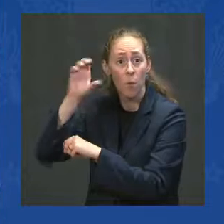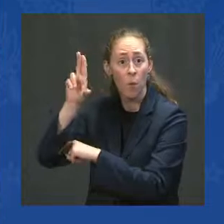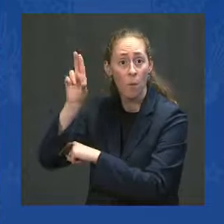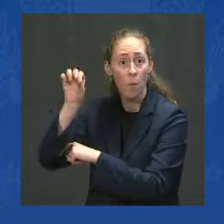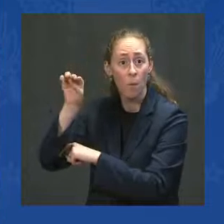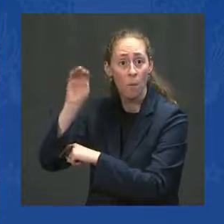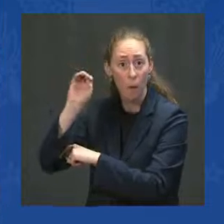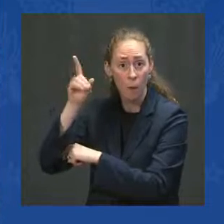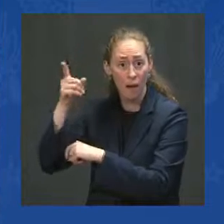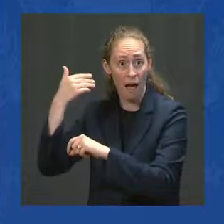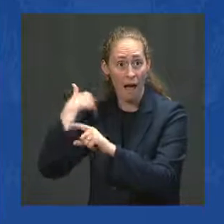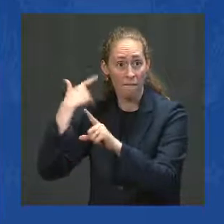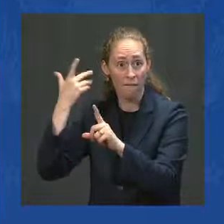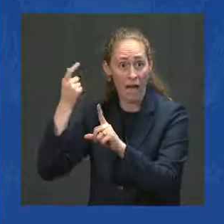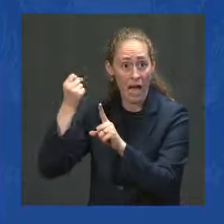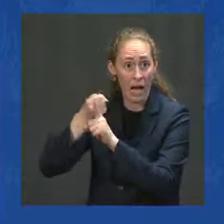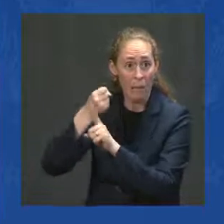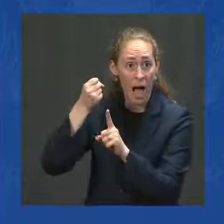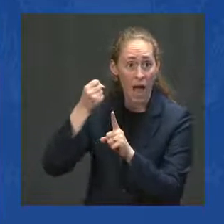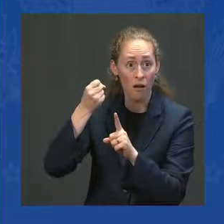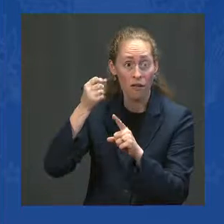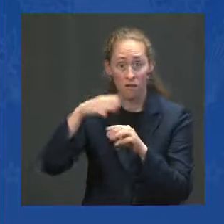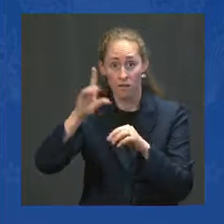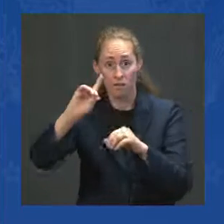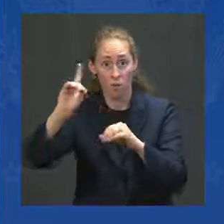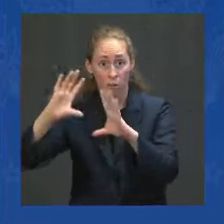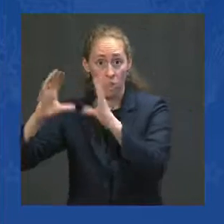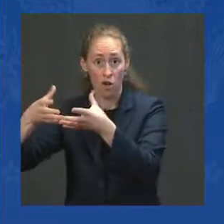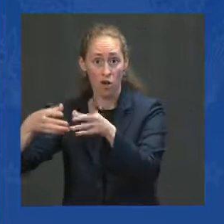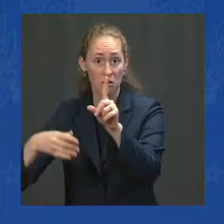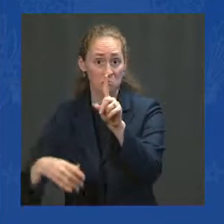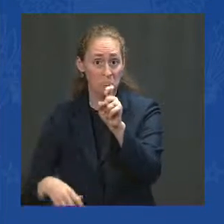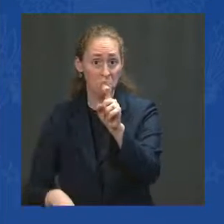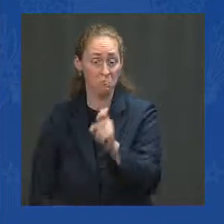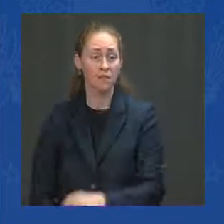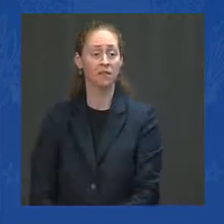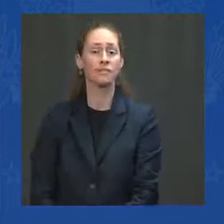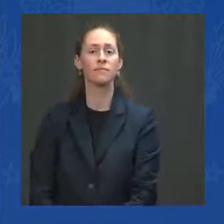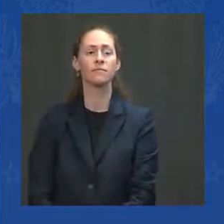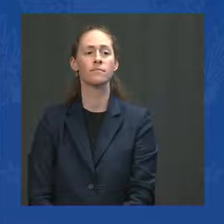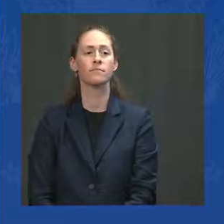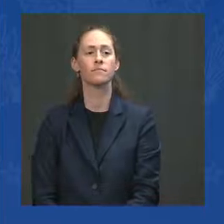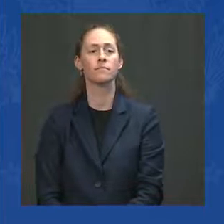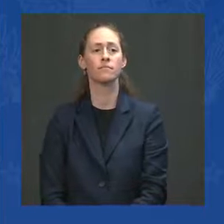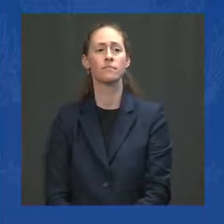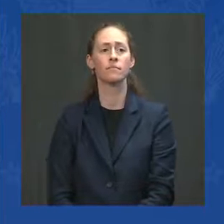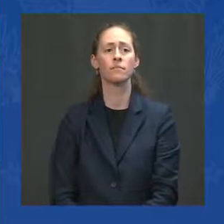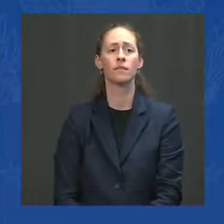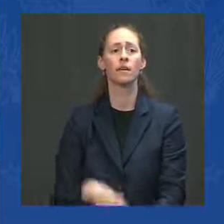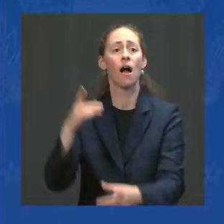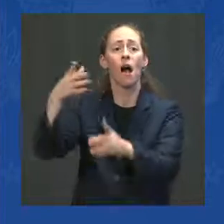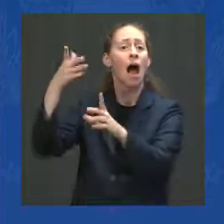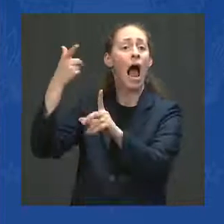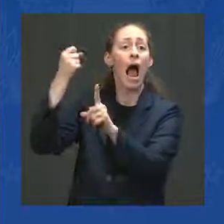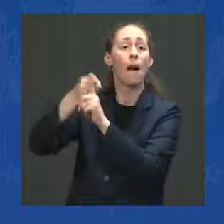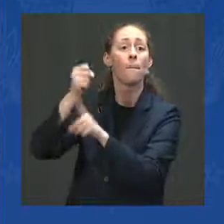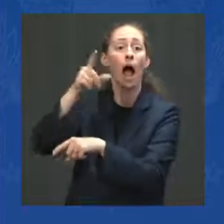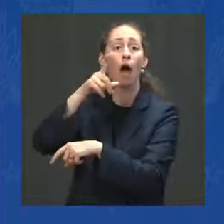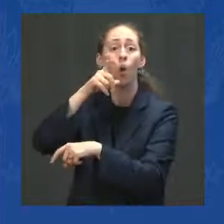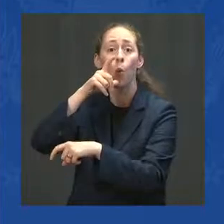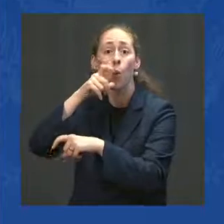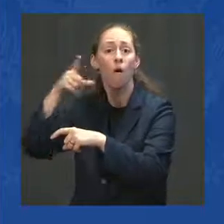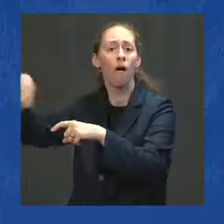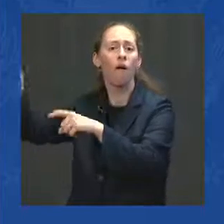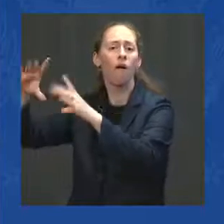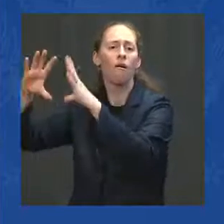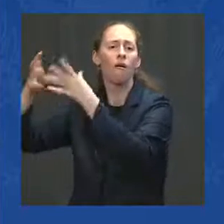on the Democratic Party? I think the impact is all on Andrew Cuomo and his decision to make that judgment,